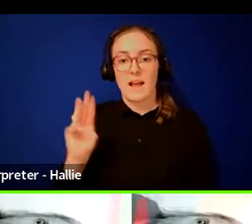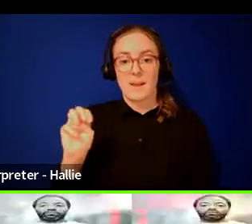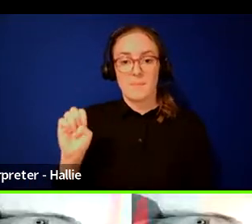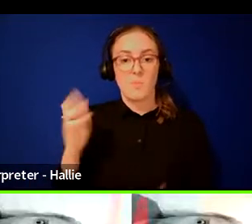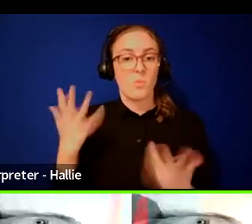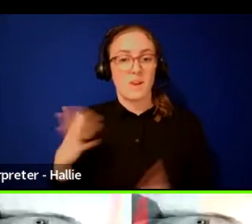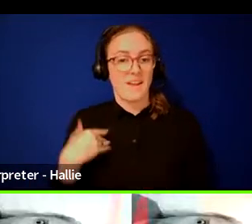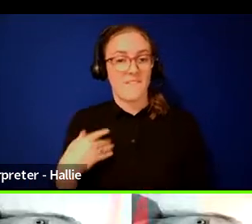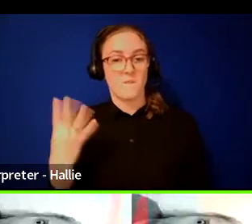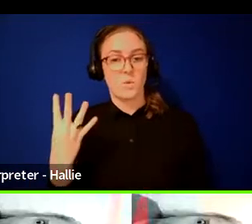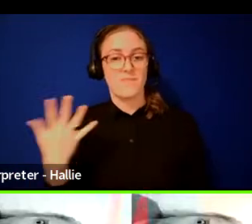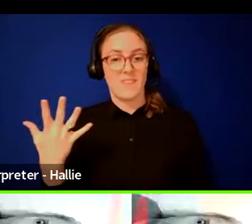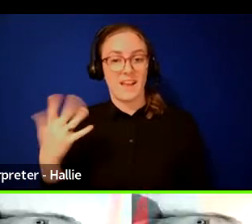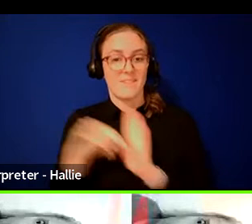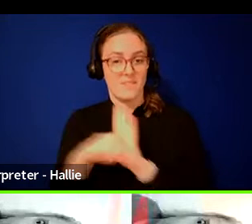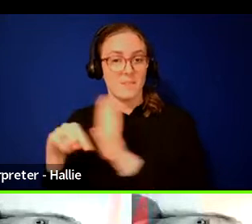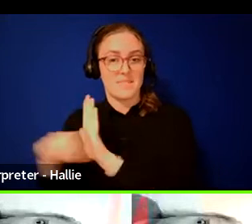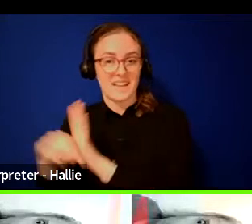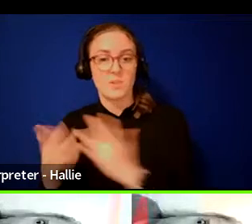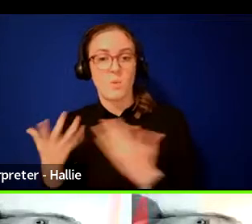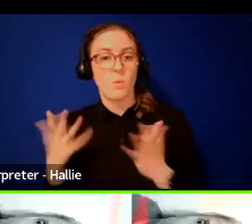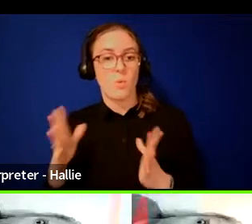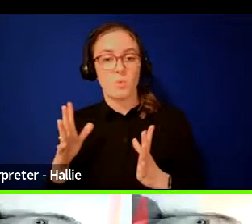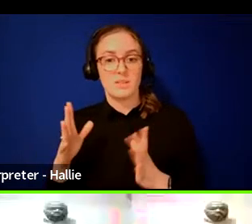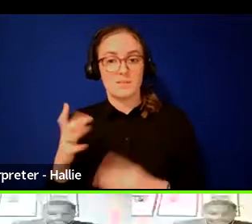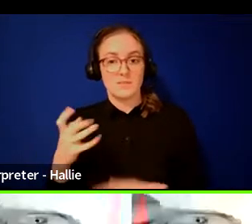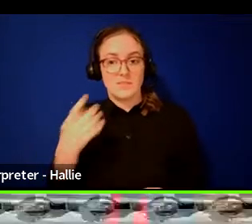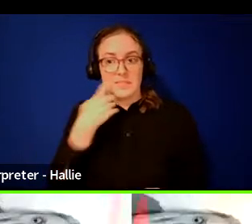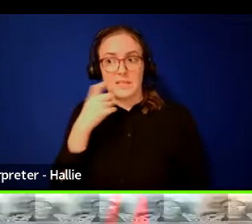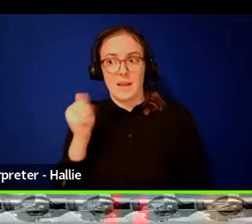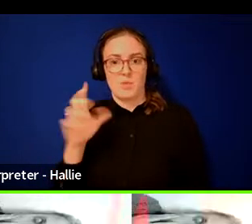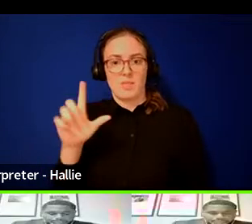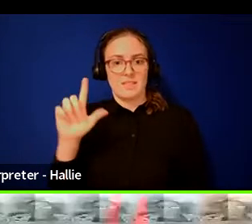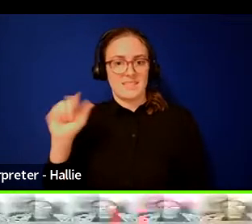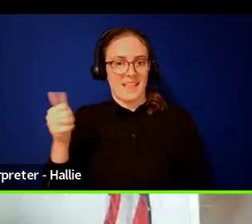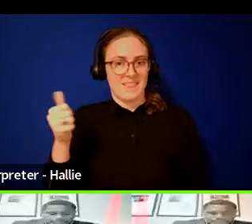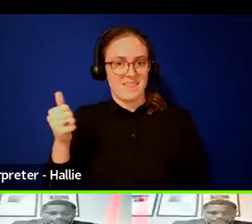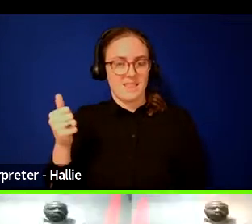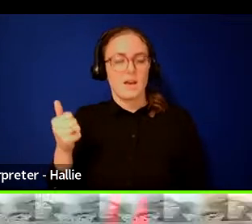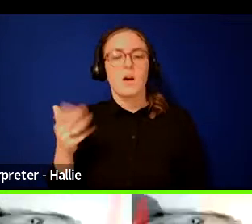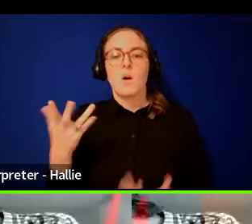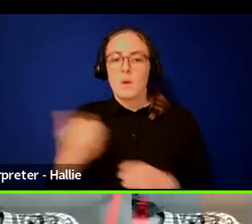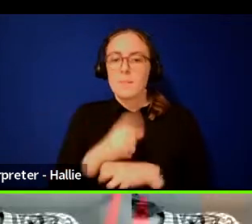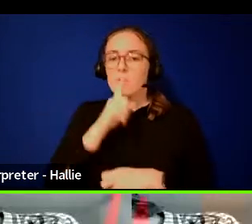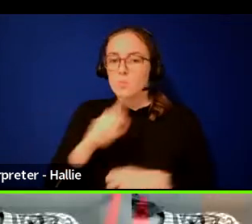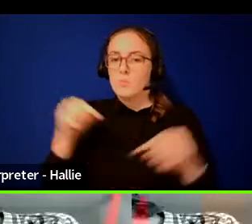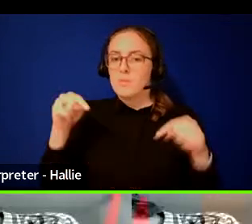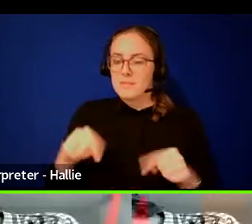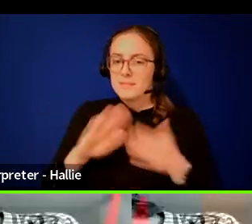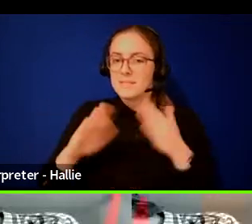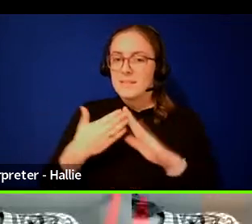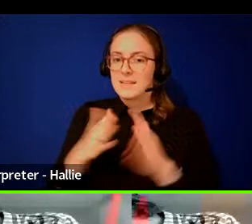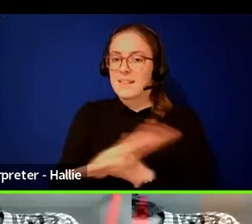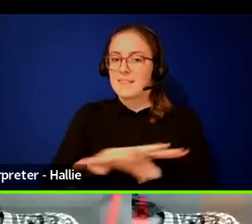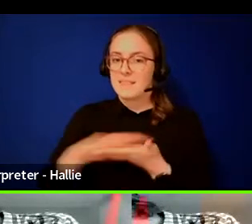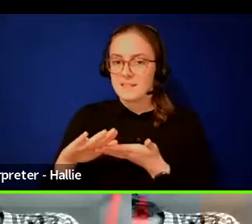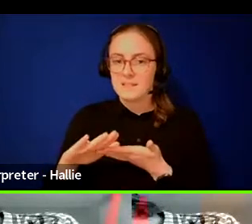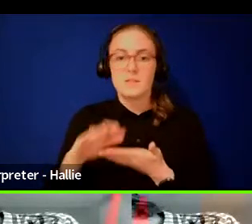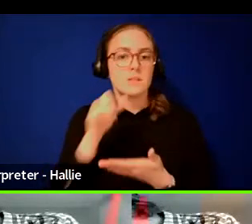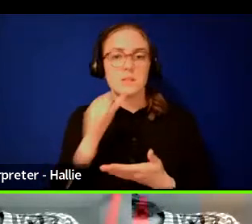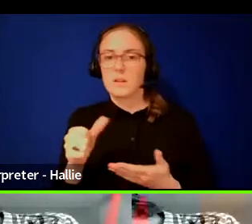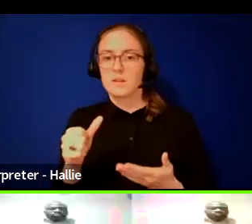only 10 days into April. We want to make sure that the city is clean and that it does not